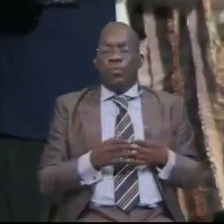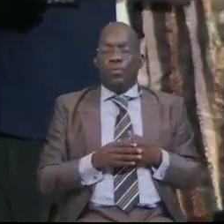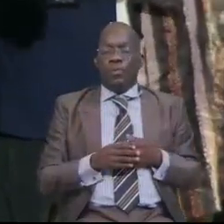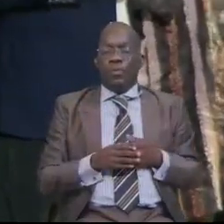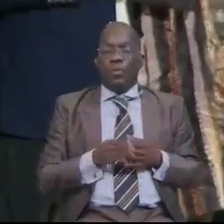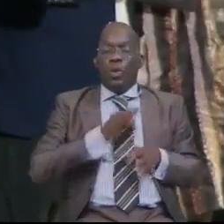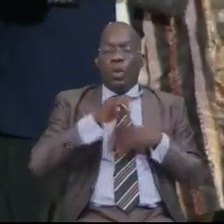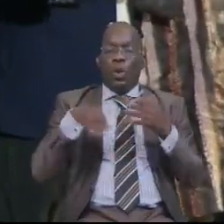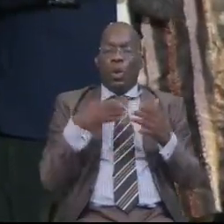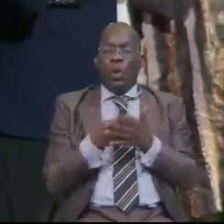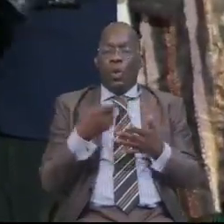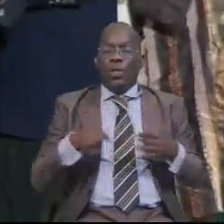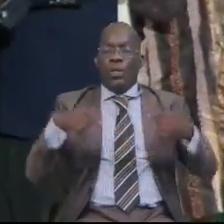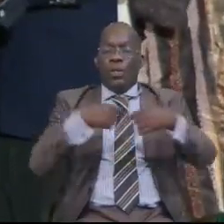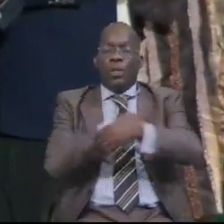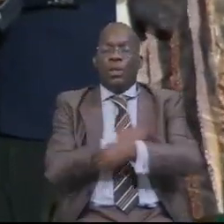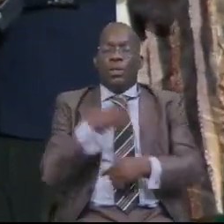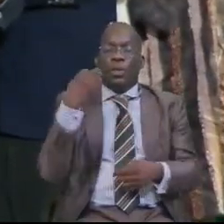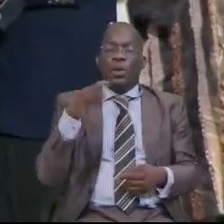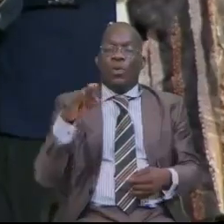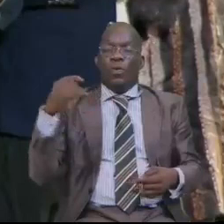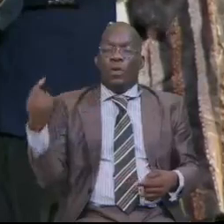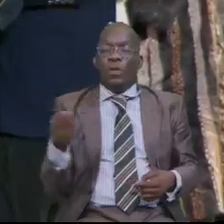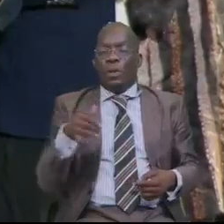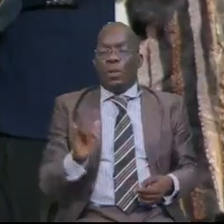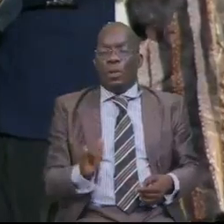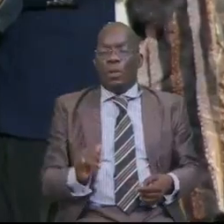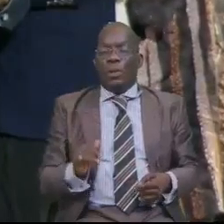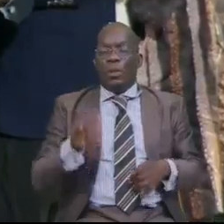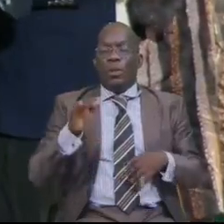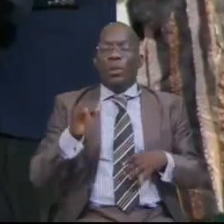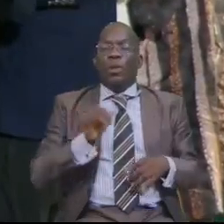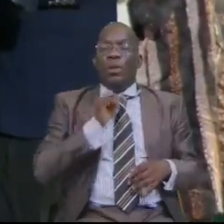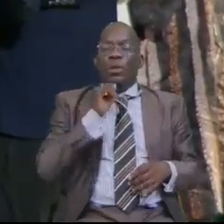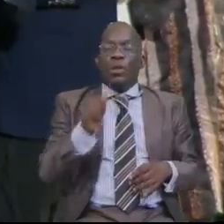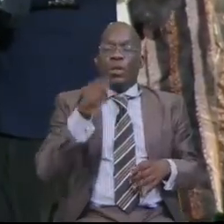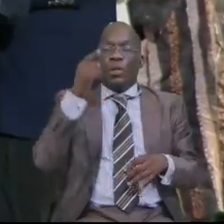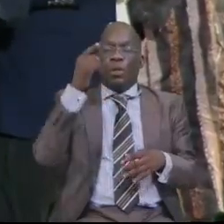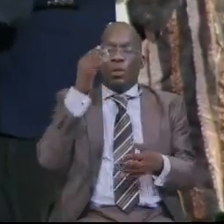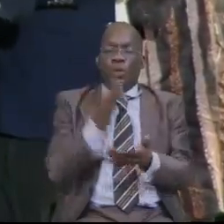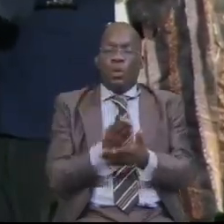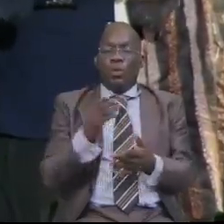the days of eternity, unending joy,